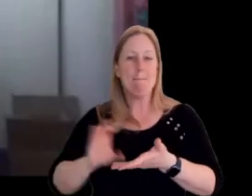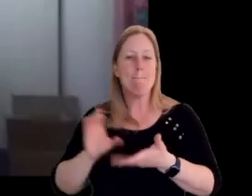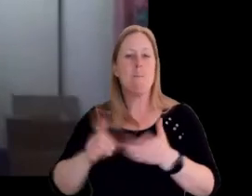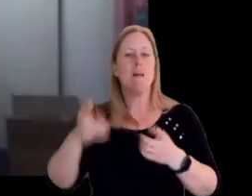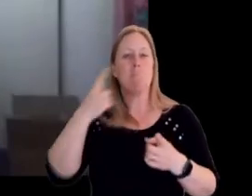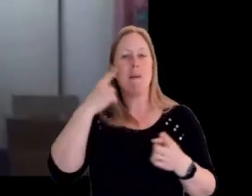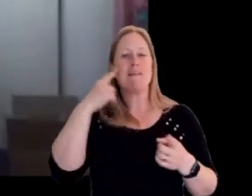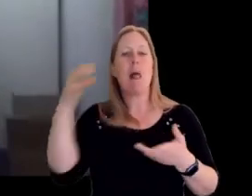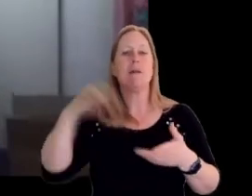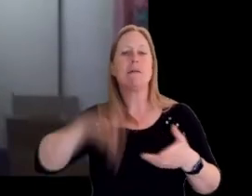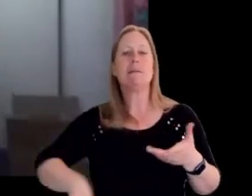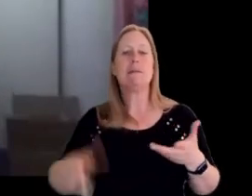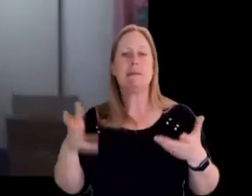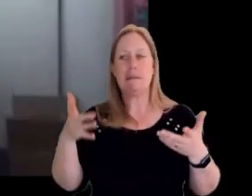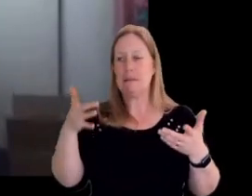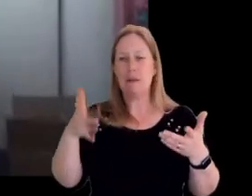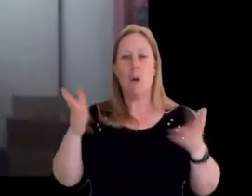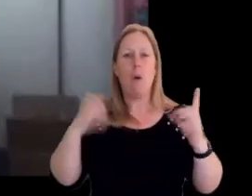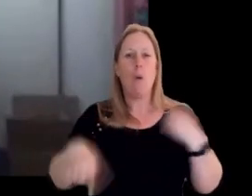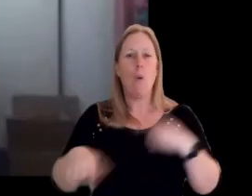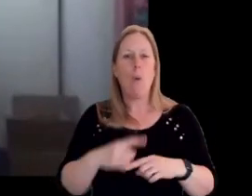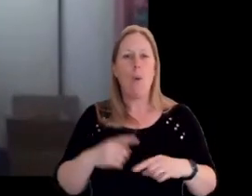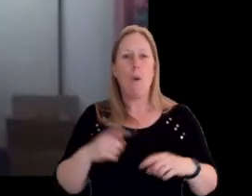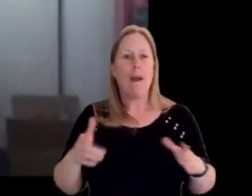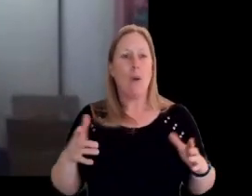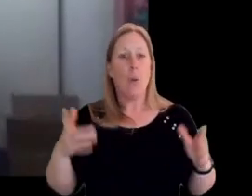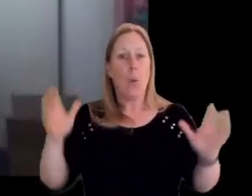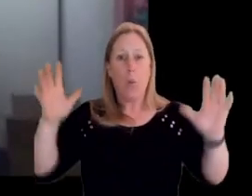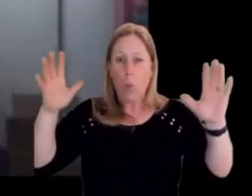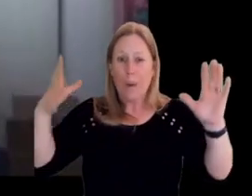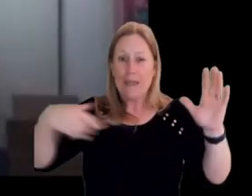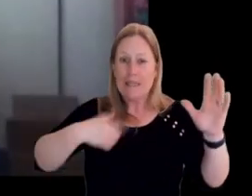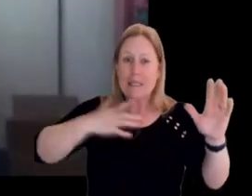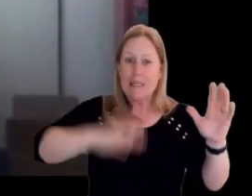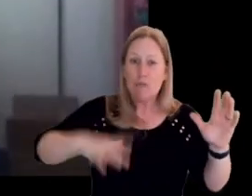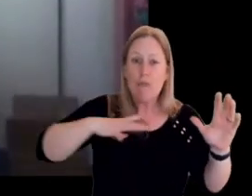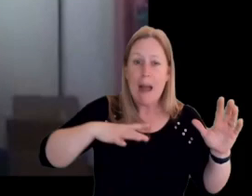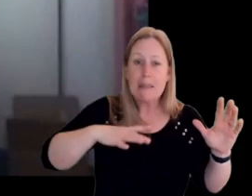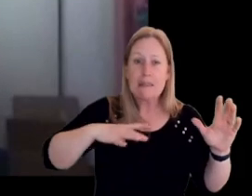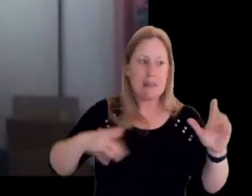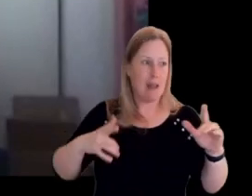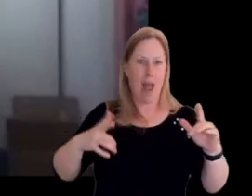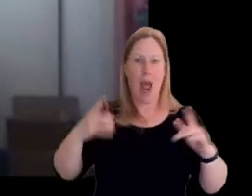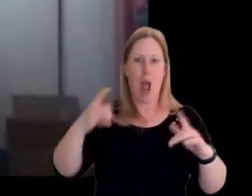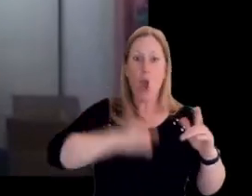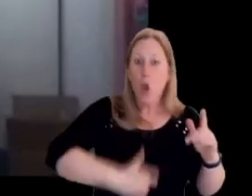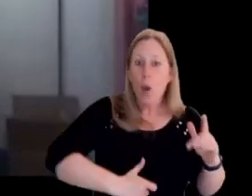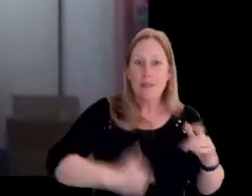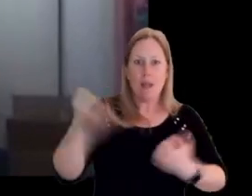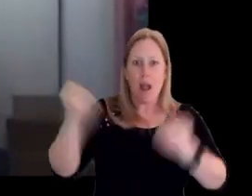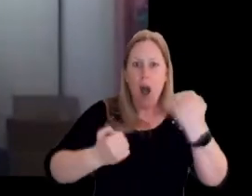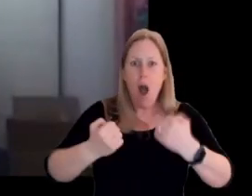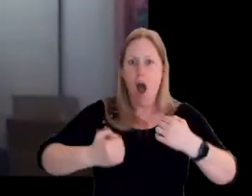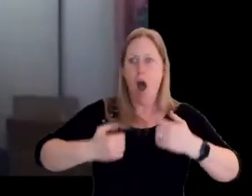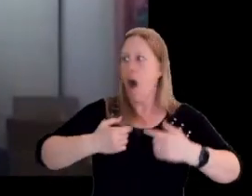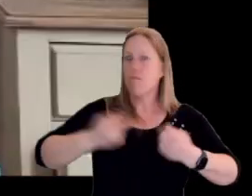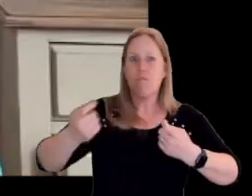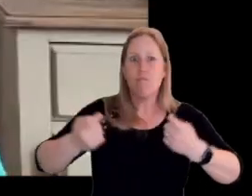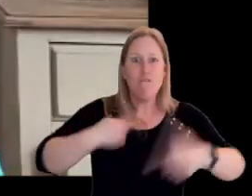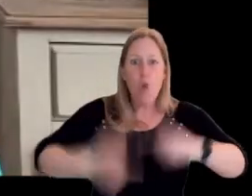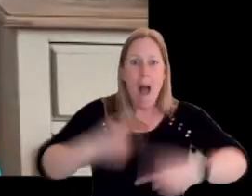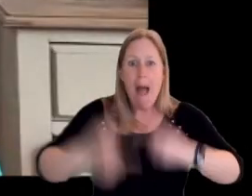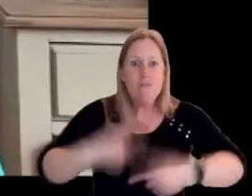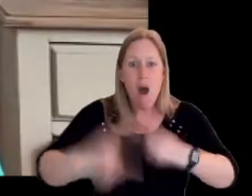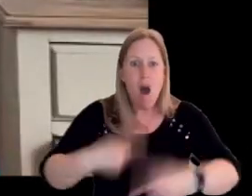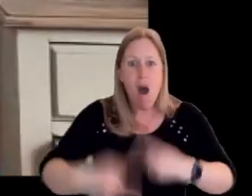like, we should never be able to rest. Like, why haven't they invented like humans or cars yet that just run forever? And that's